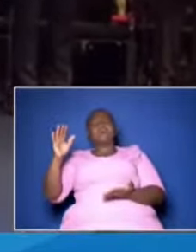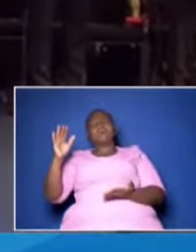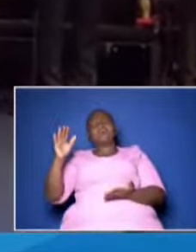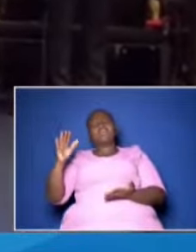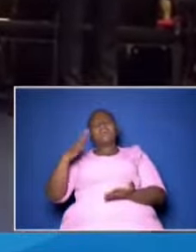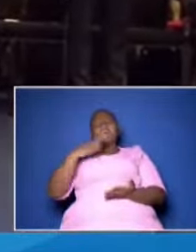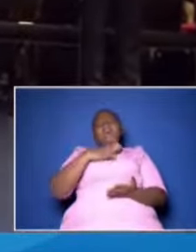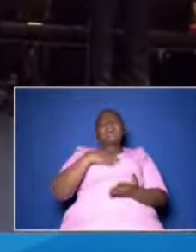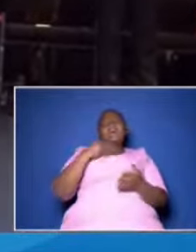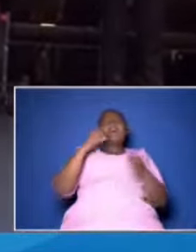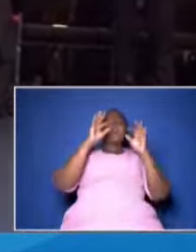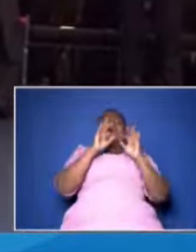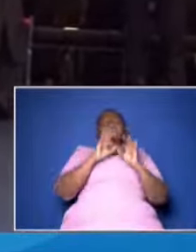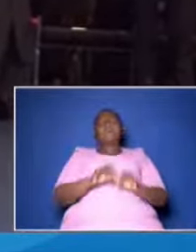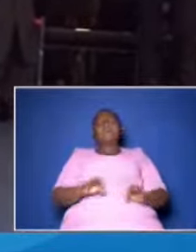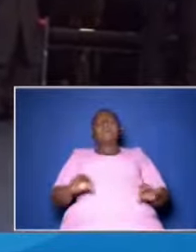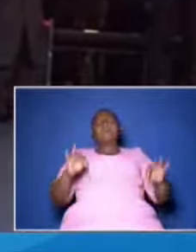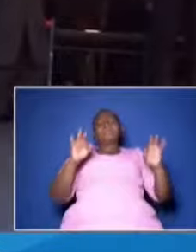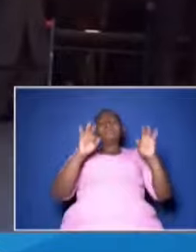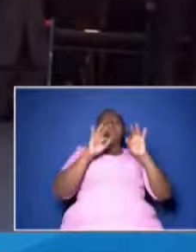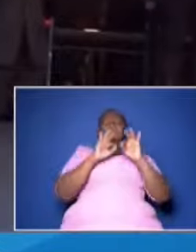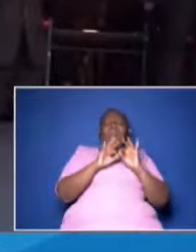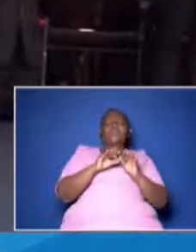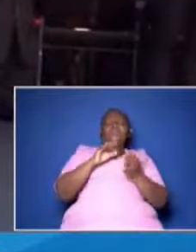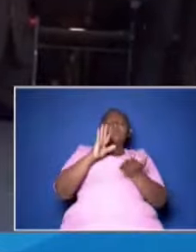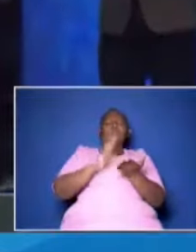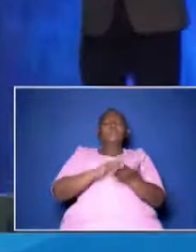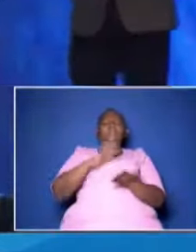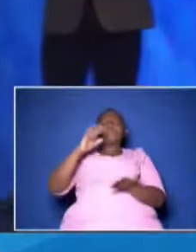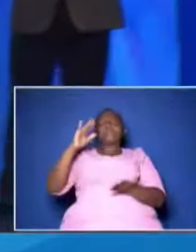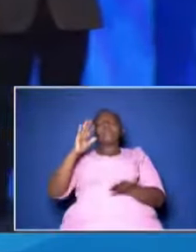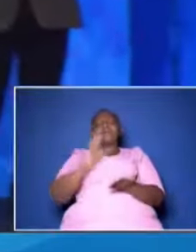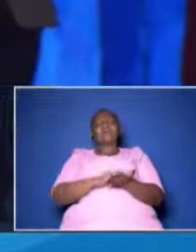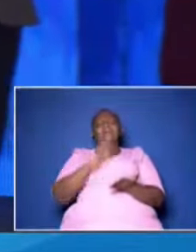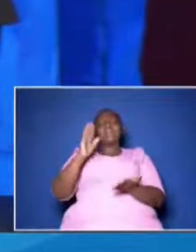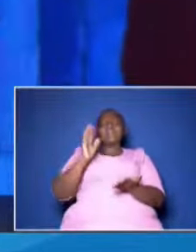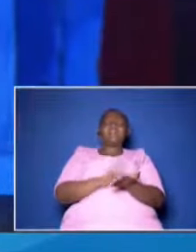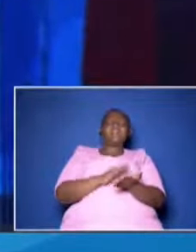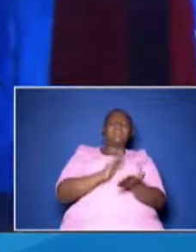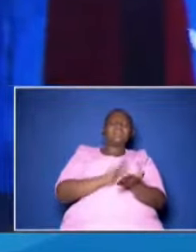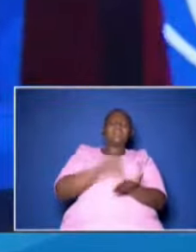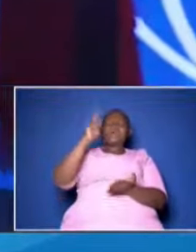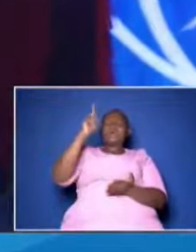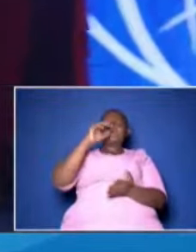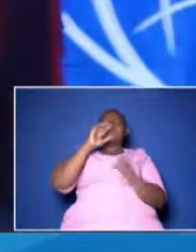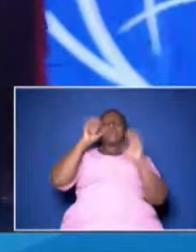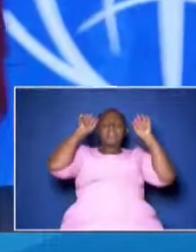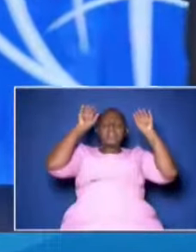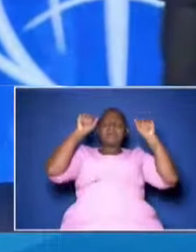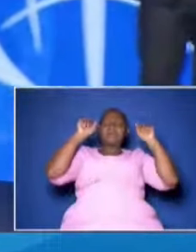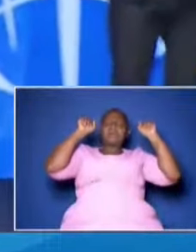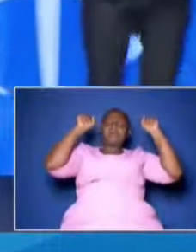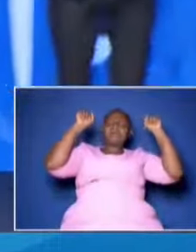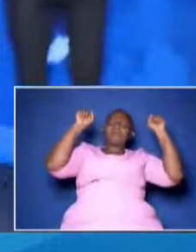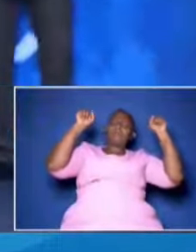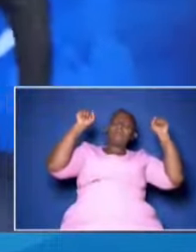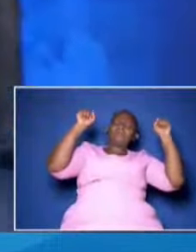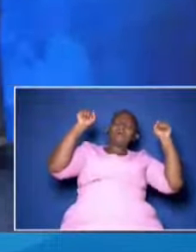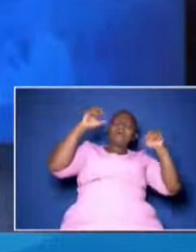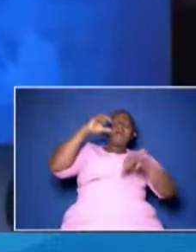glorious and worthy to be praised you're the